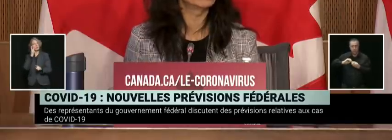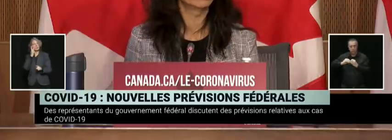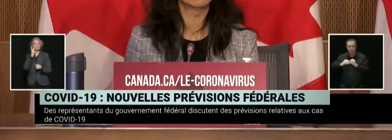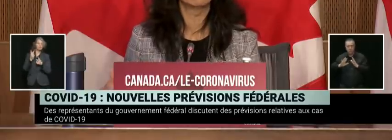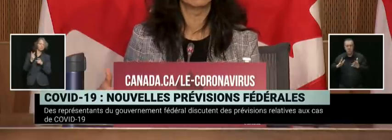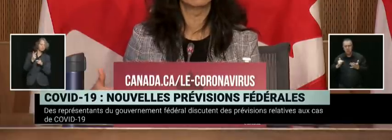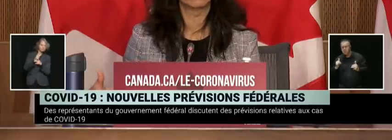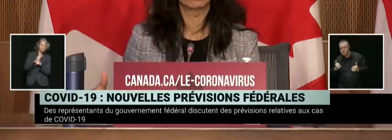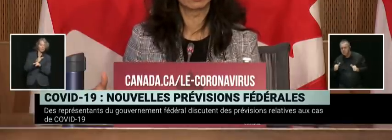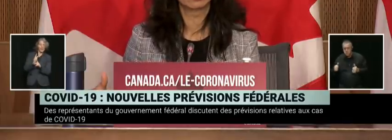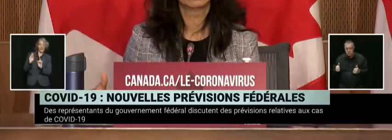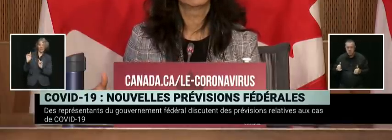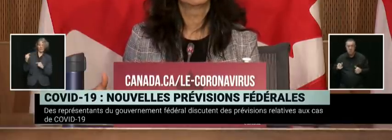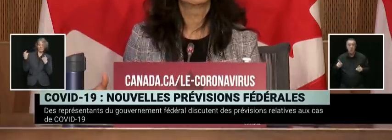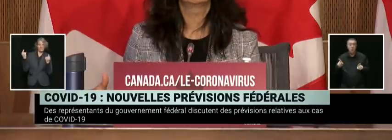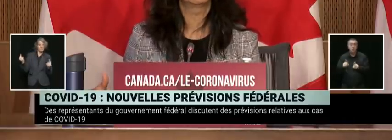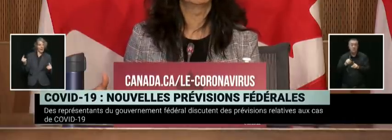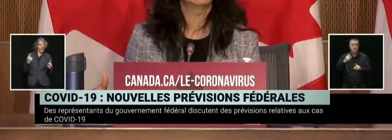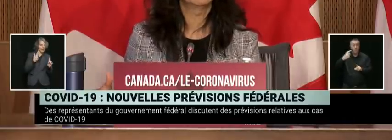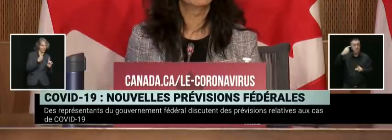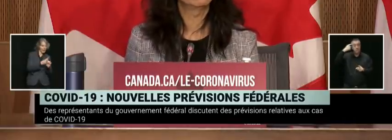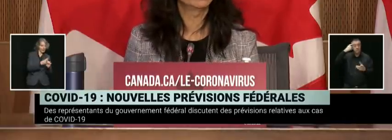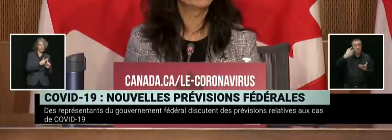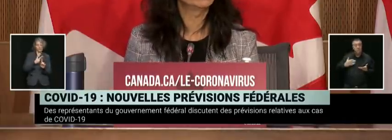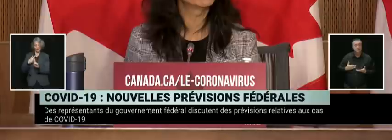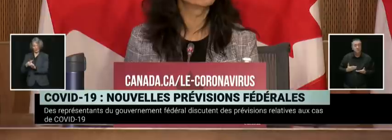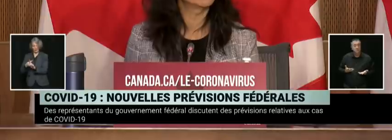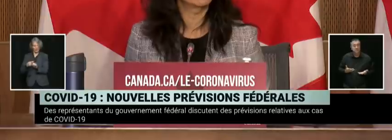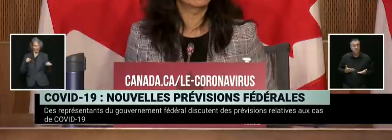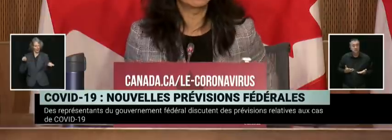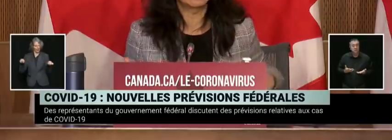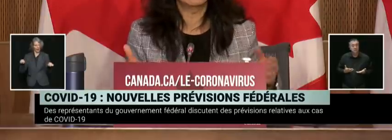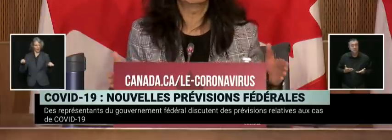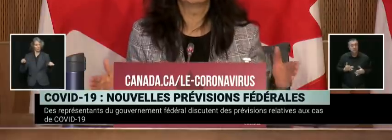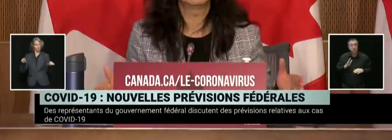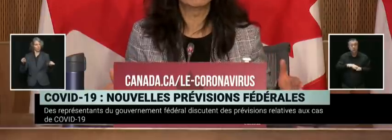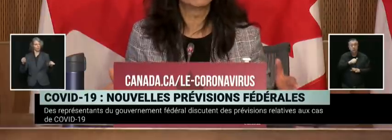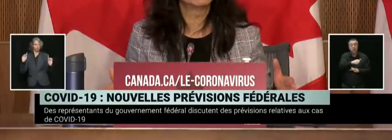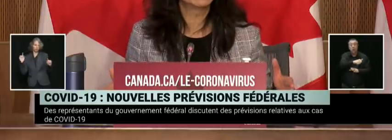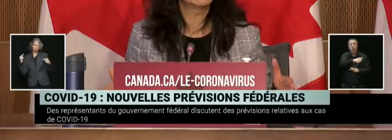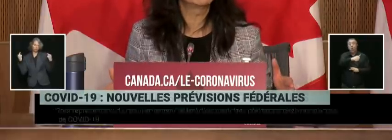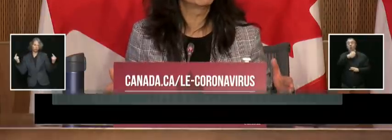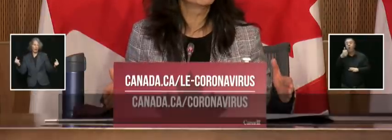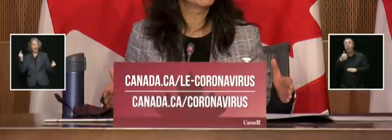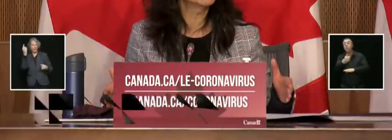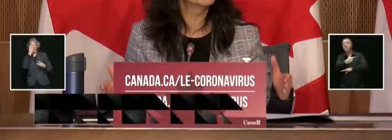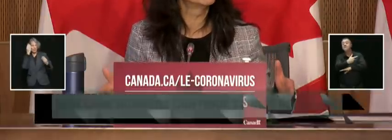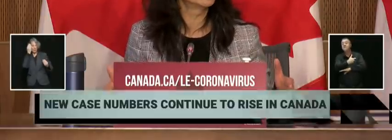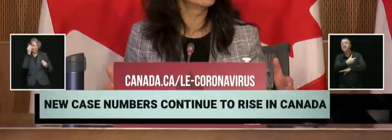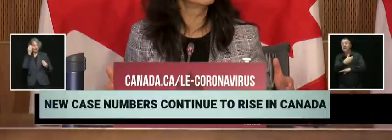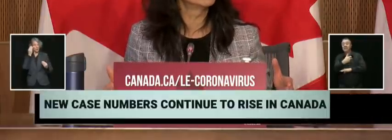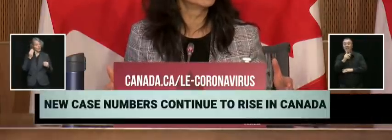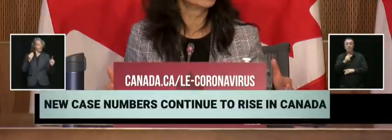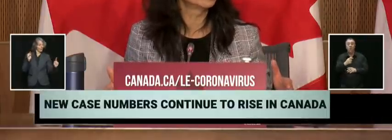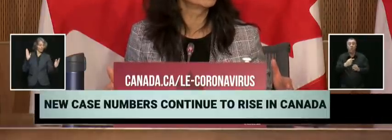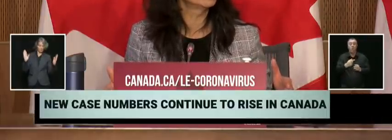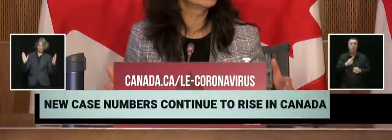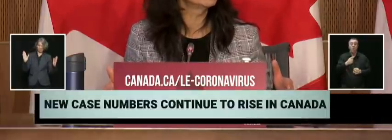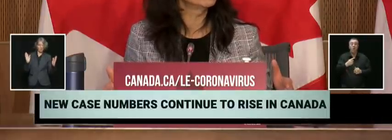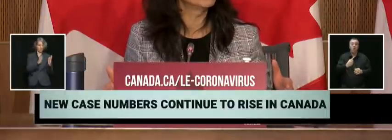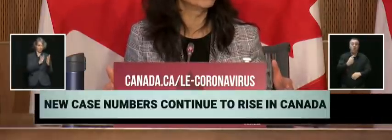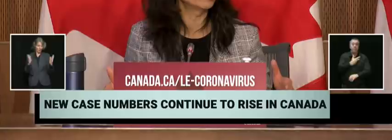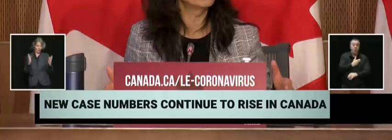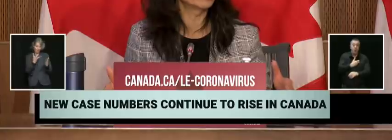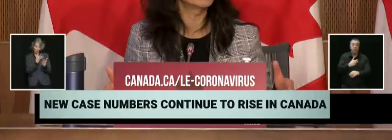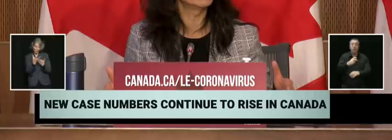in serial intervals. So some of the considerations are the fact that that interval, that 4-week interval, is quite a short interval when you actually